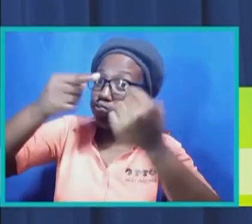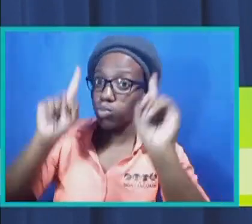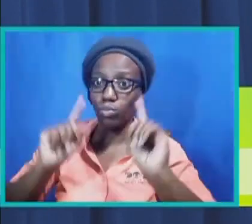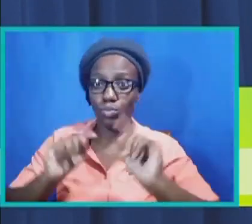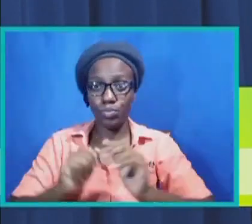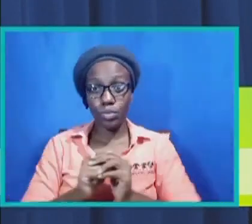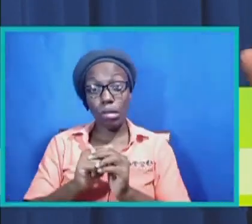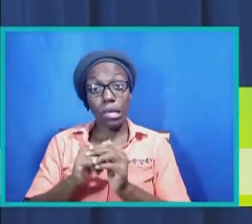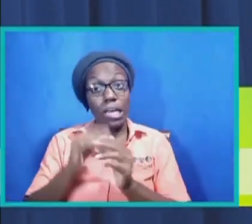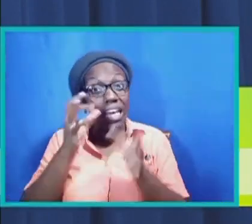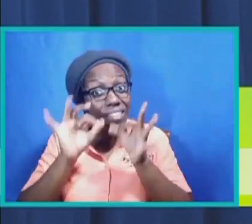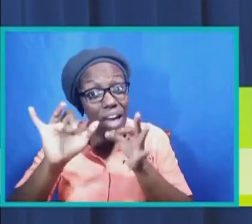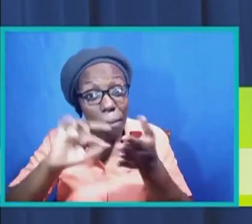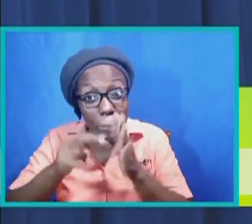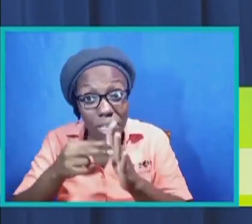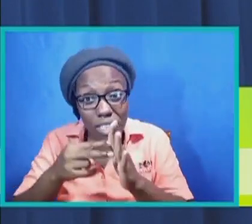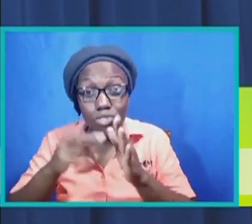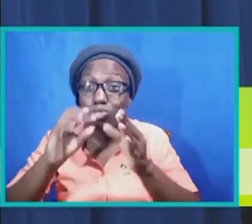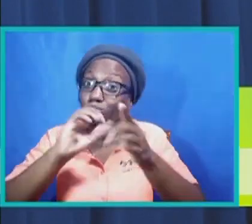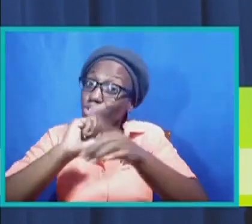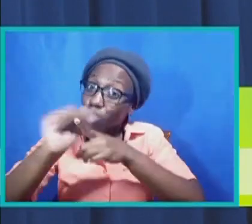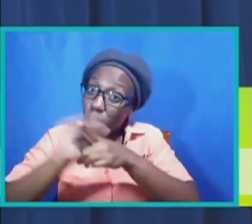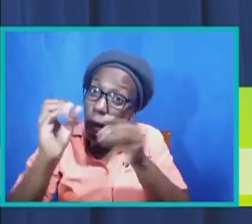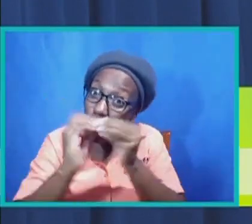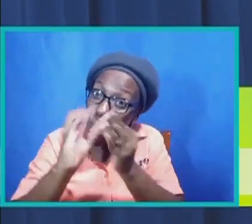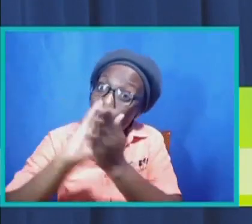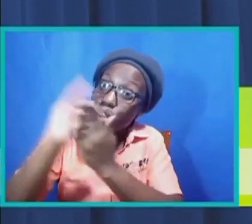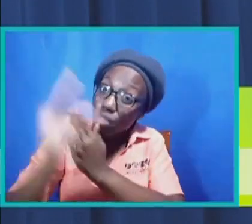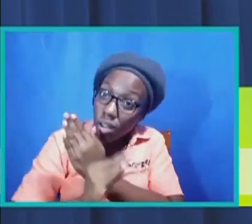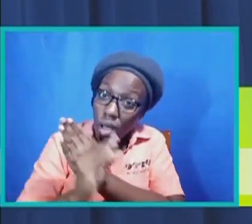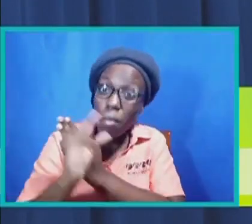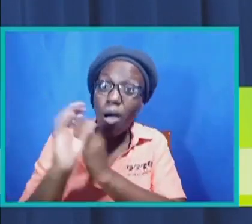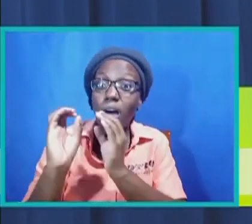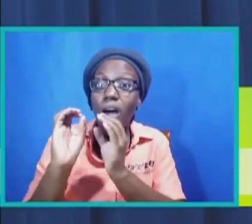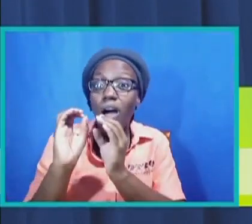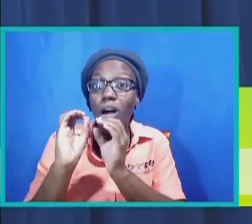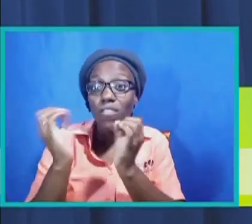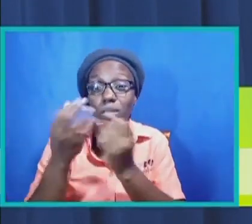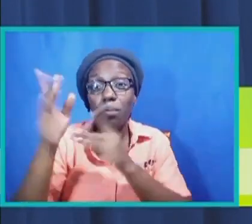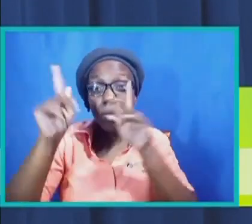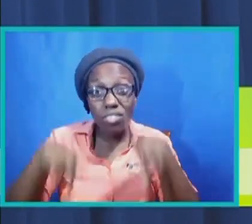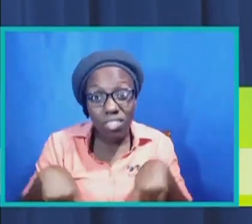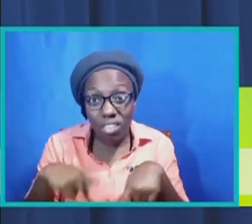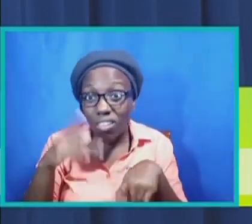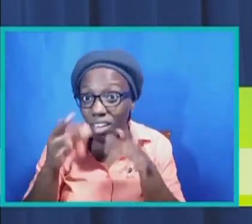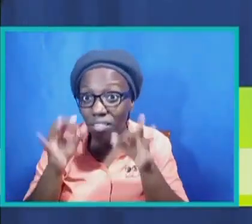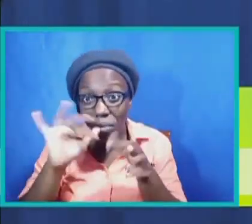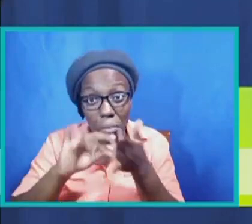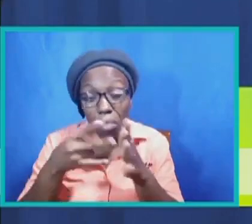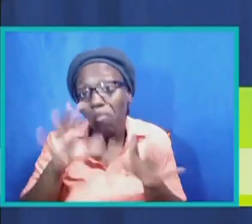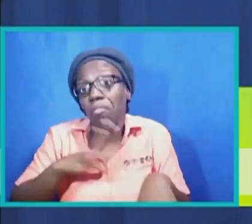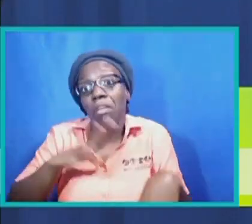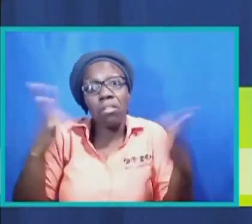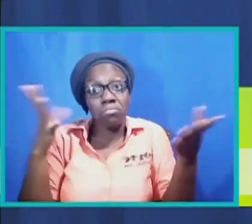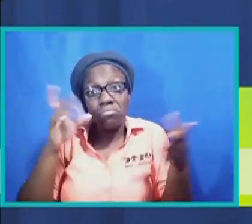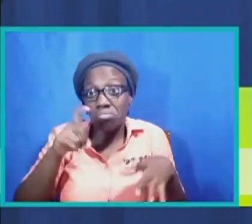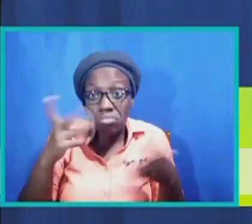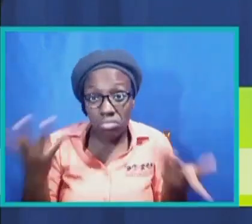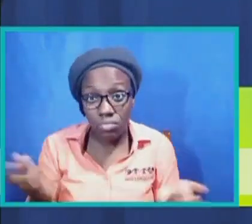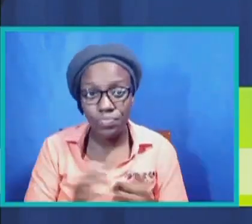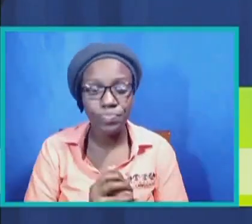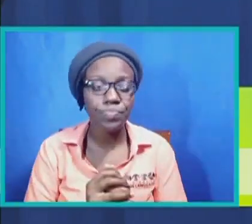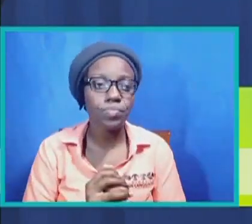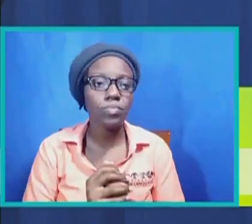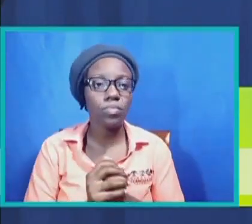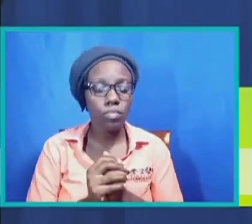curriculum officers or retraining curriculum officers, so be it. But it's a process. And in terms of that process, we're asking you